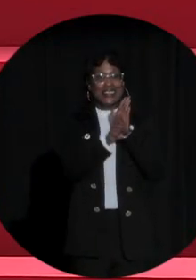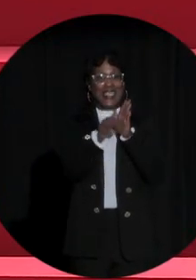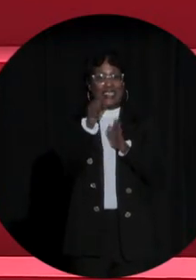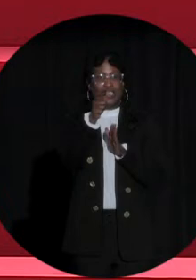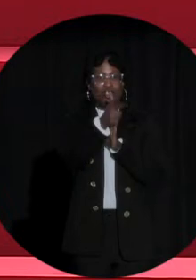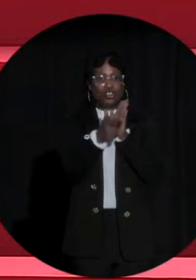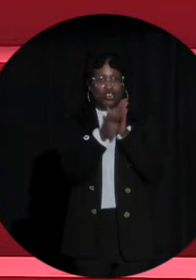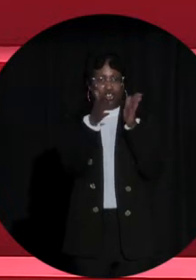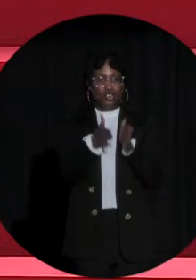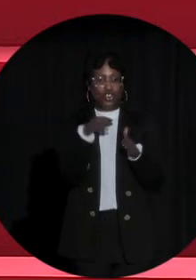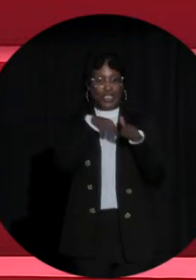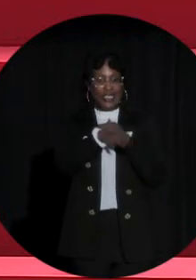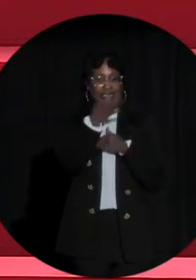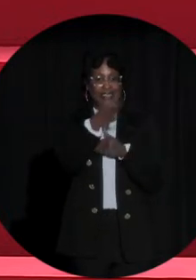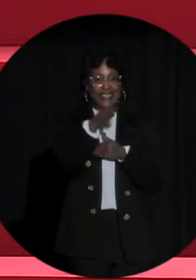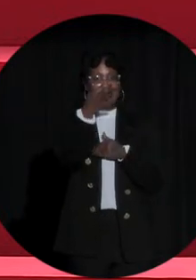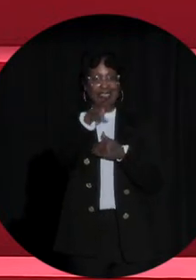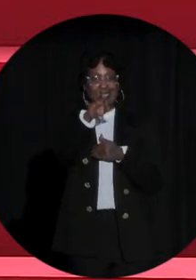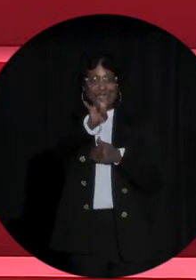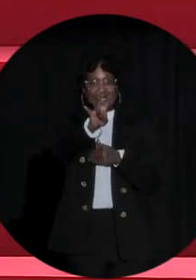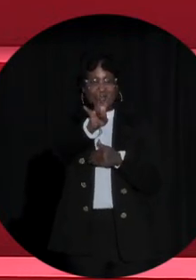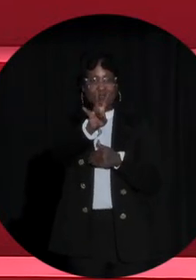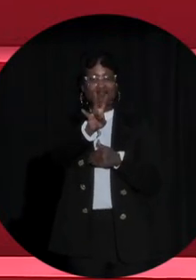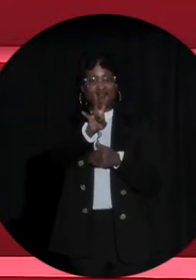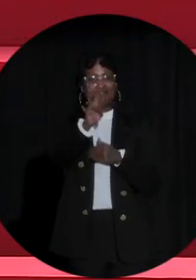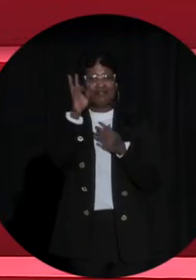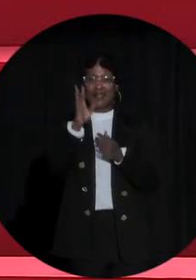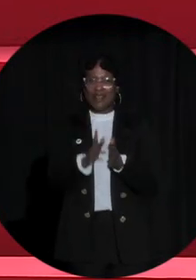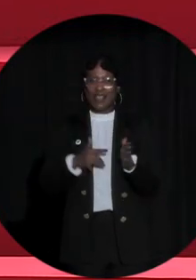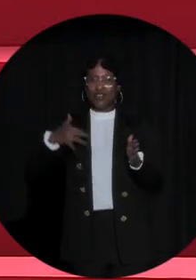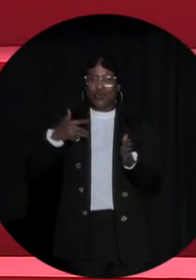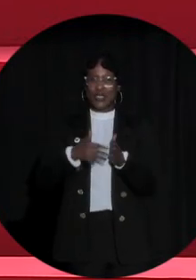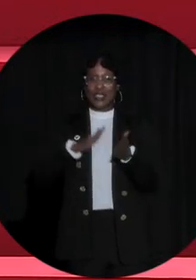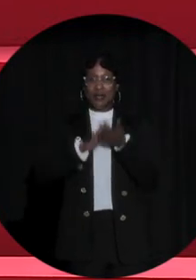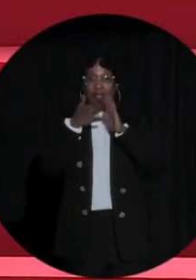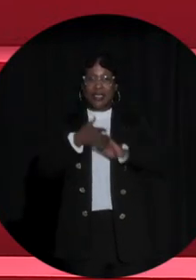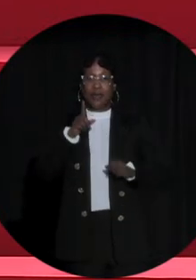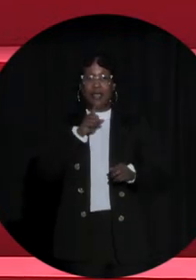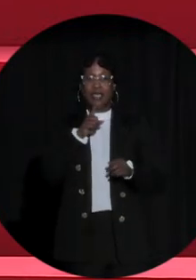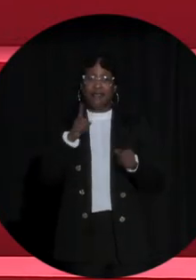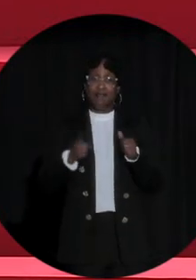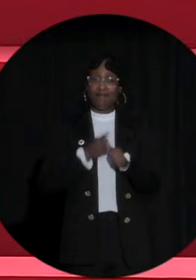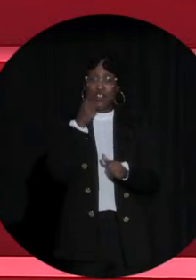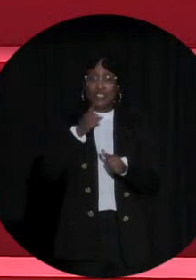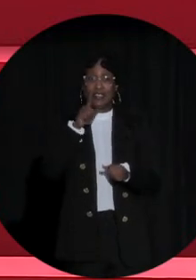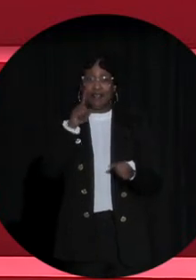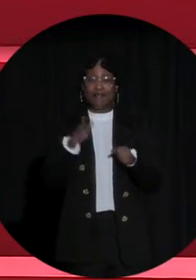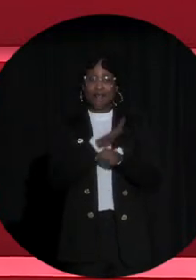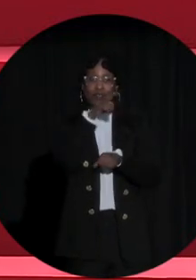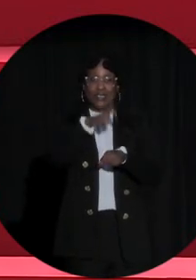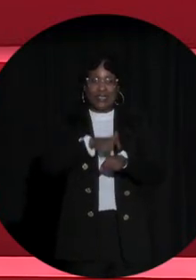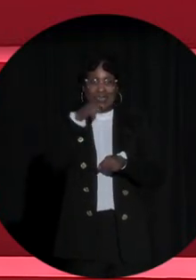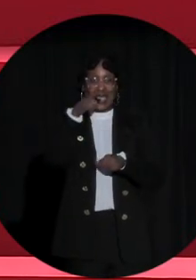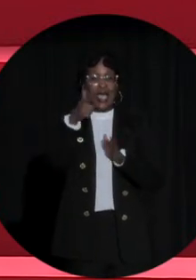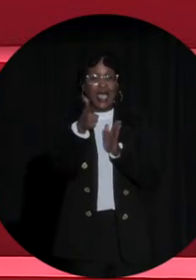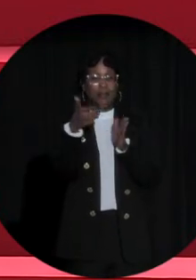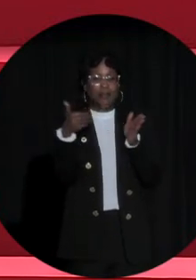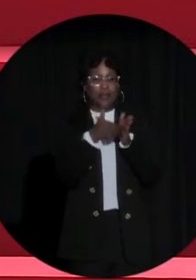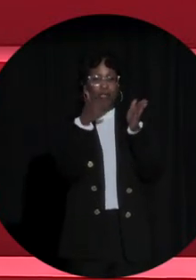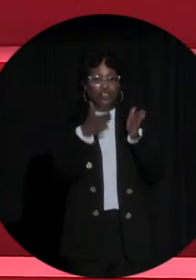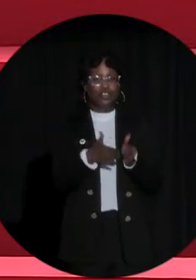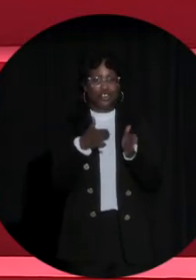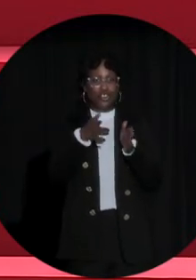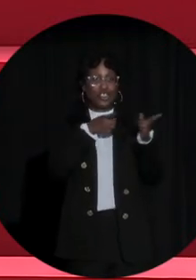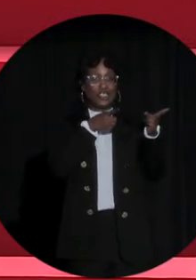1997. Eventually becoming the county's first full-time prosecutor assigned to handle domestic